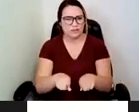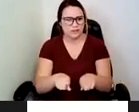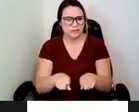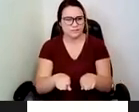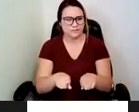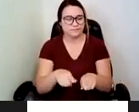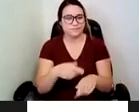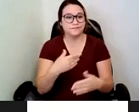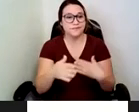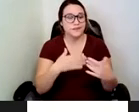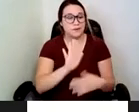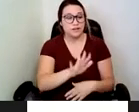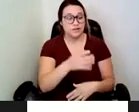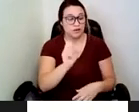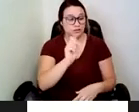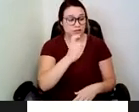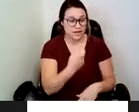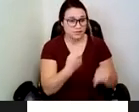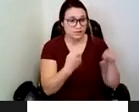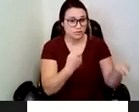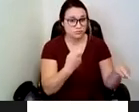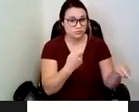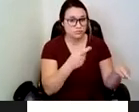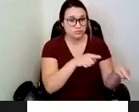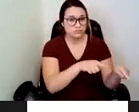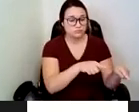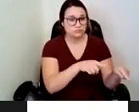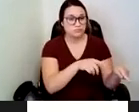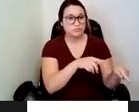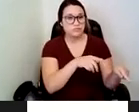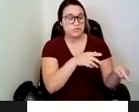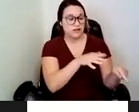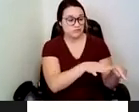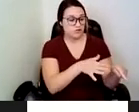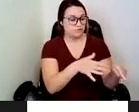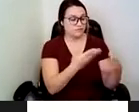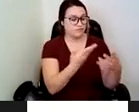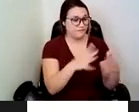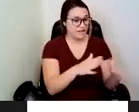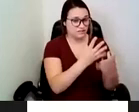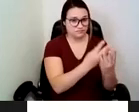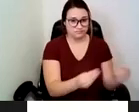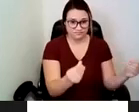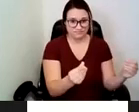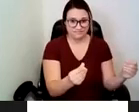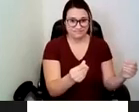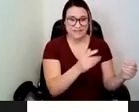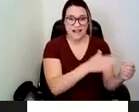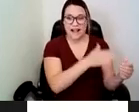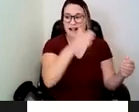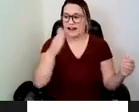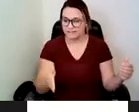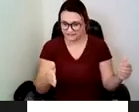disease you have, you're getting totally cured of care, that there's no other way to look at it. And then you jump over